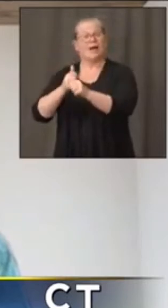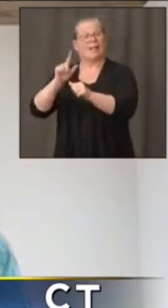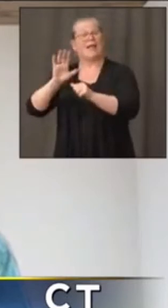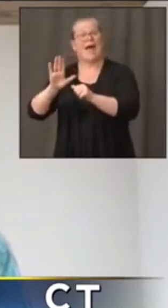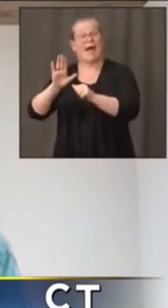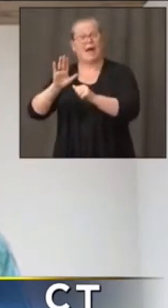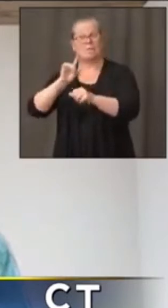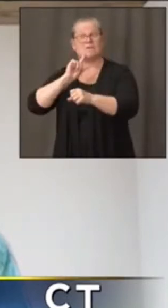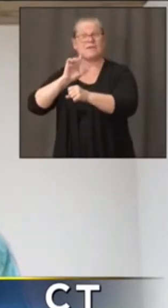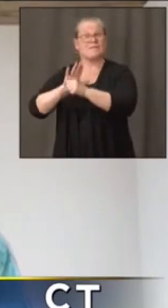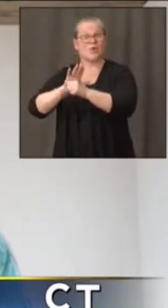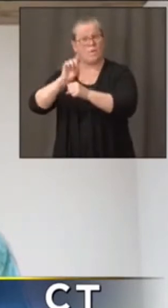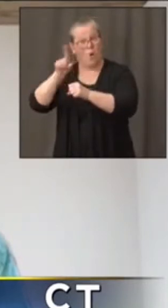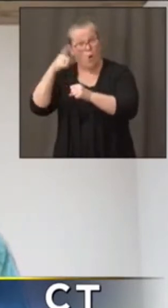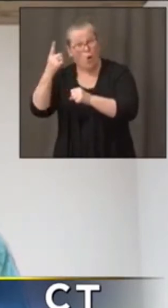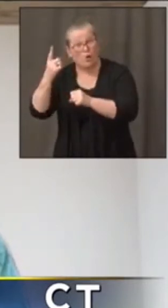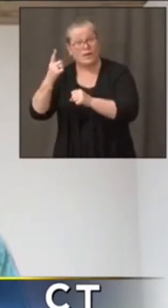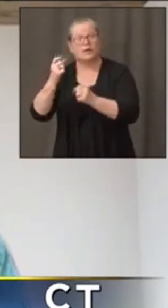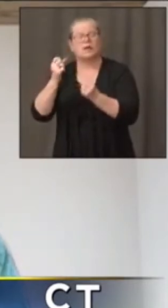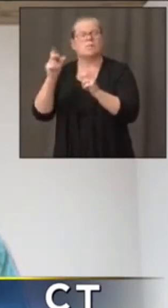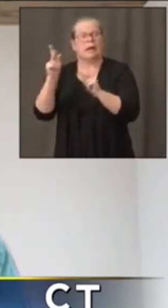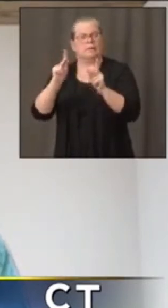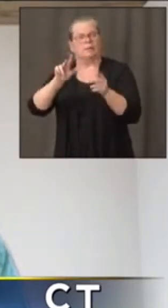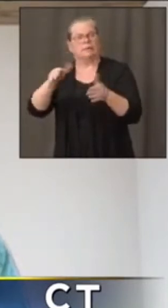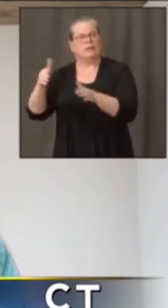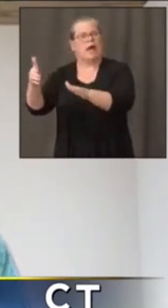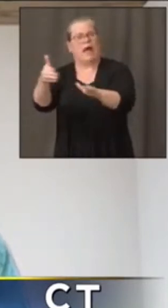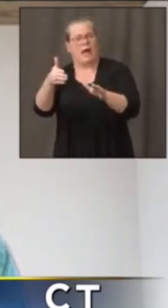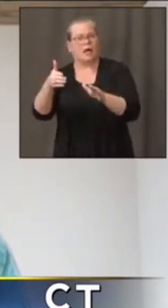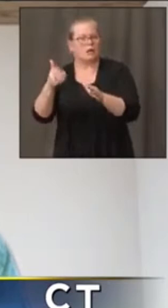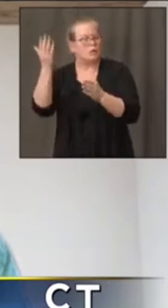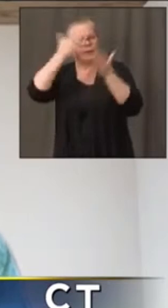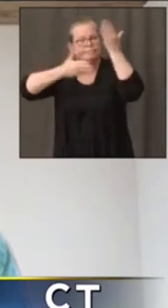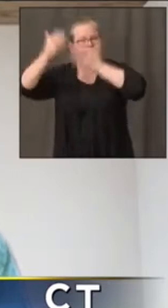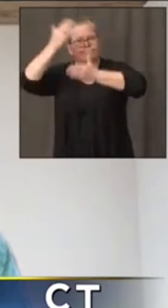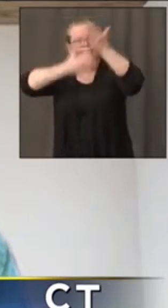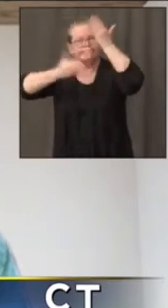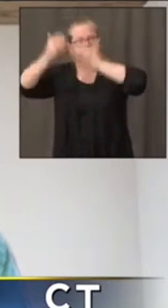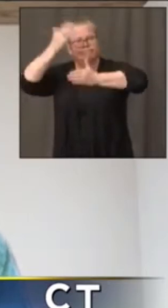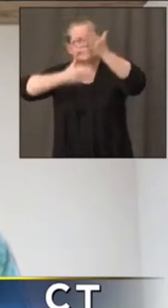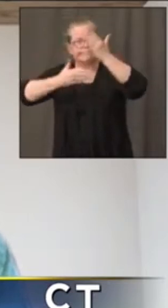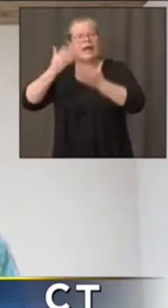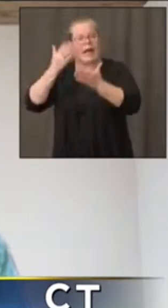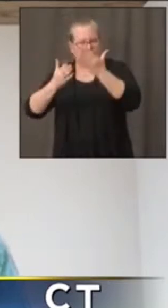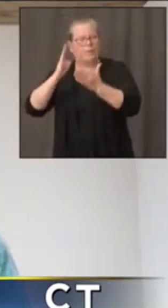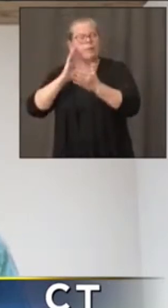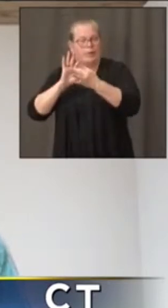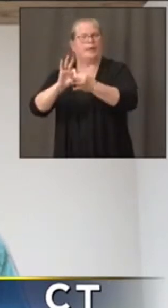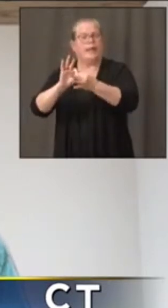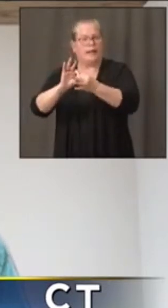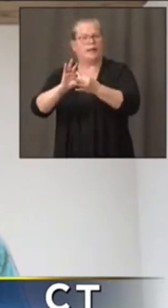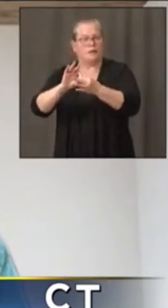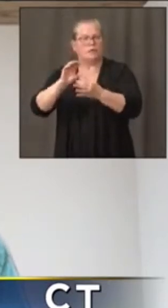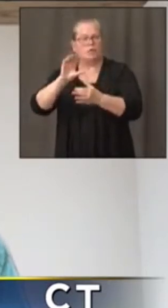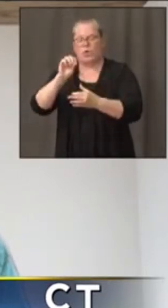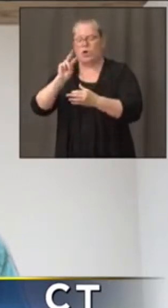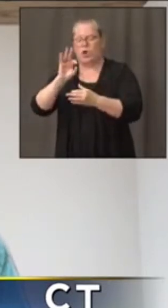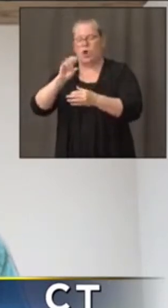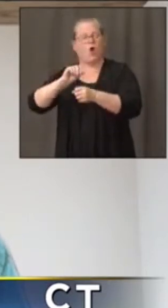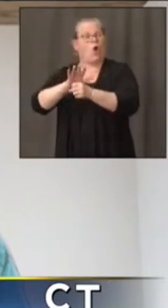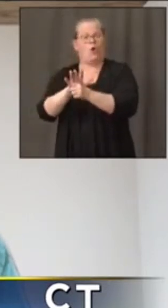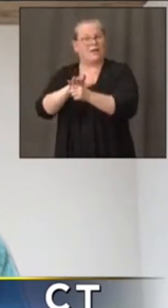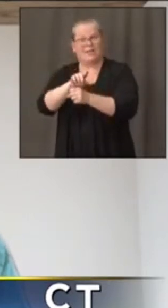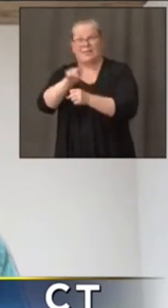that occurred that probably were really too decoded 19 but involved people who were never tested for